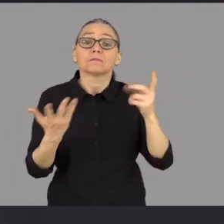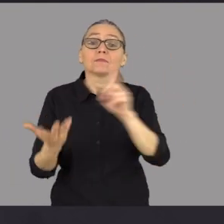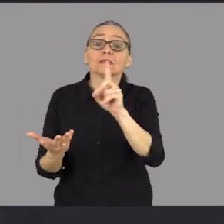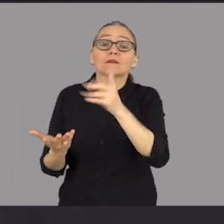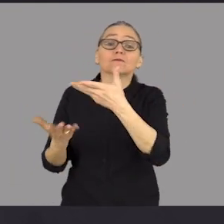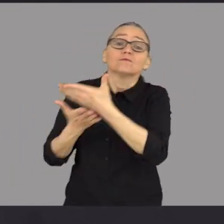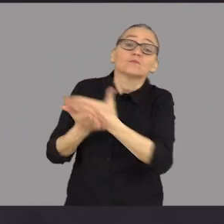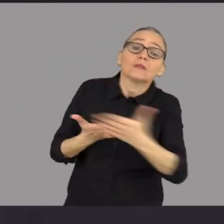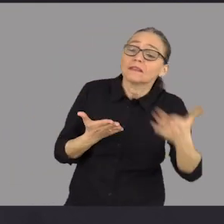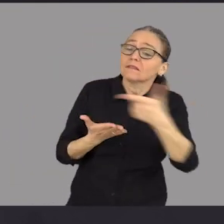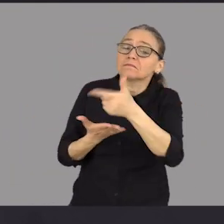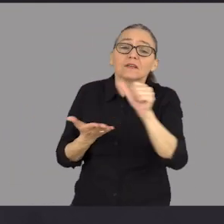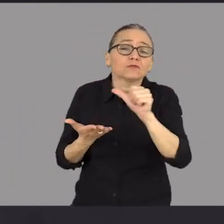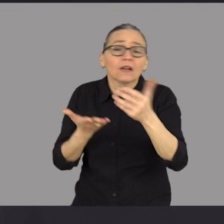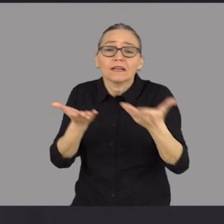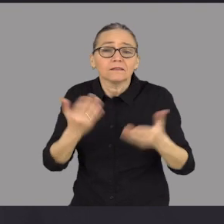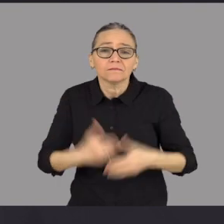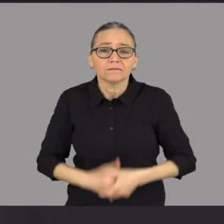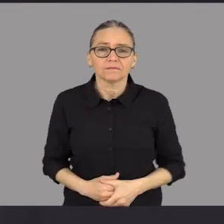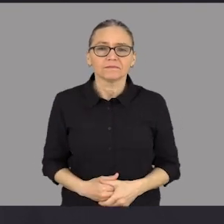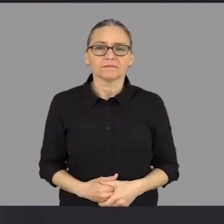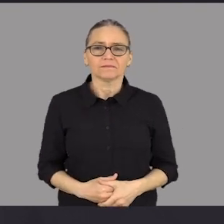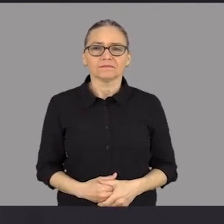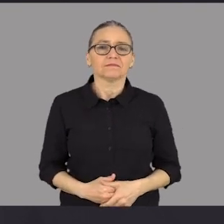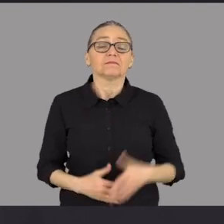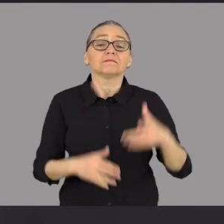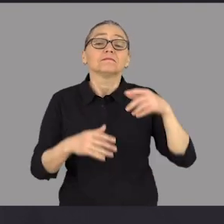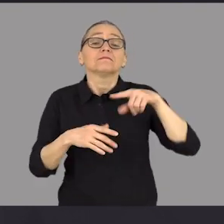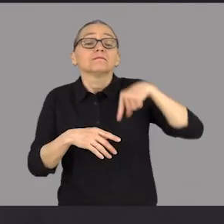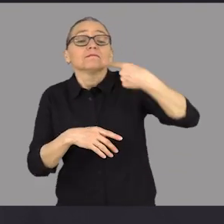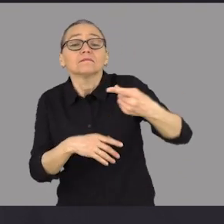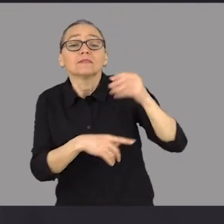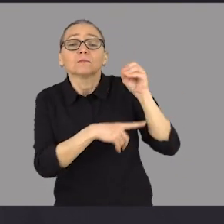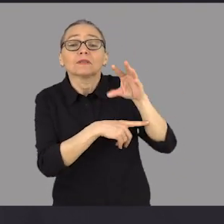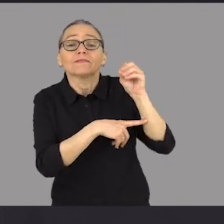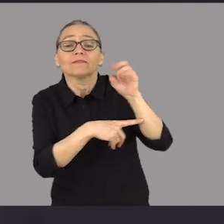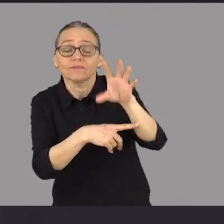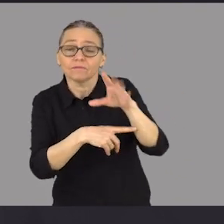That's awesome. Thank you so much for sharing your experience about that, Dave.